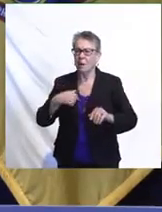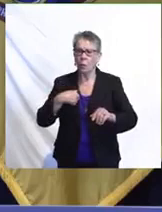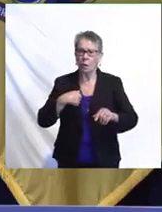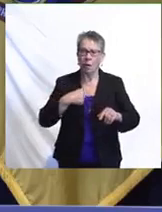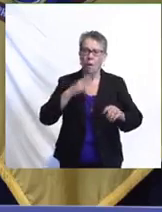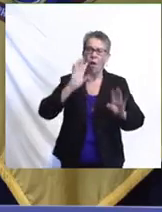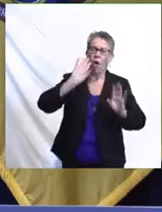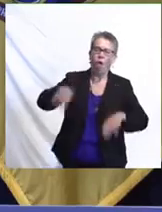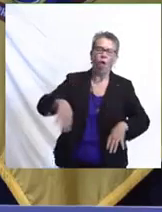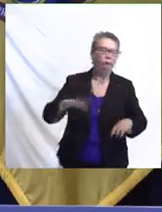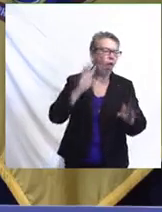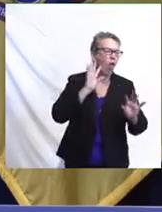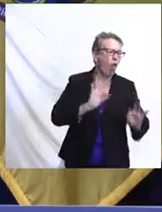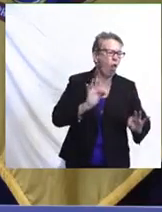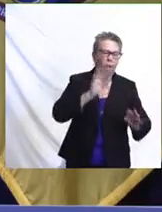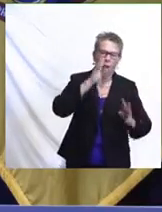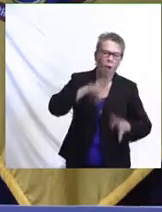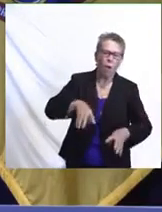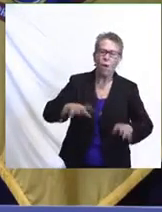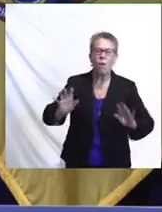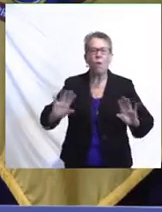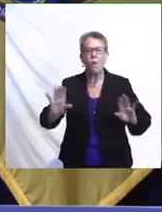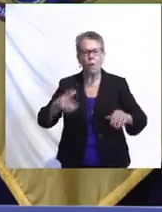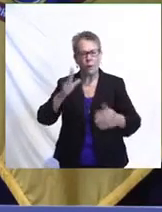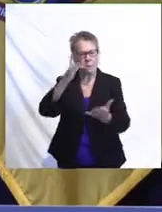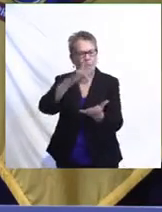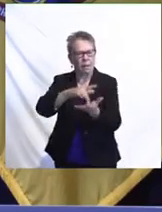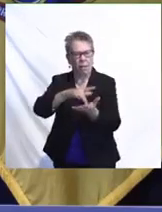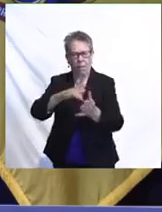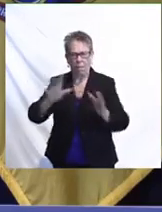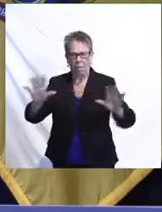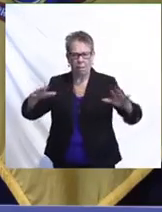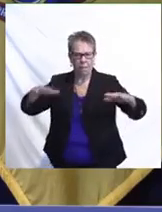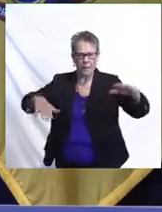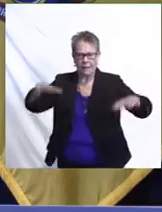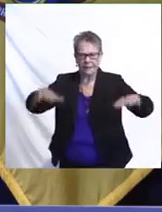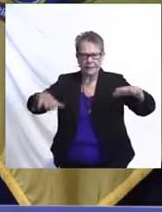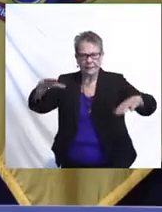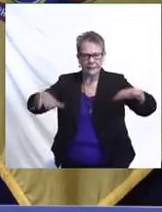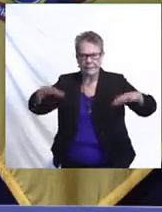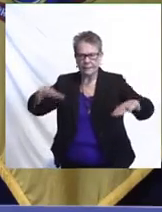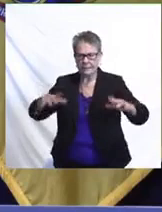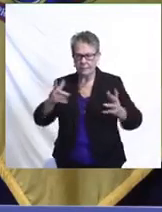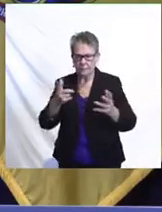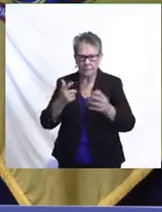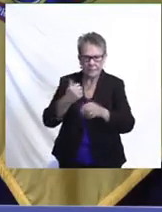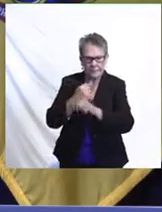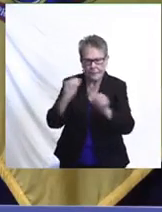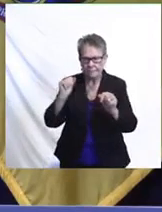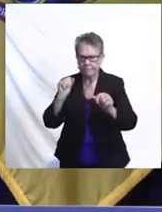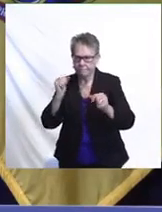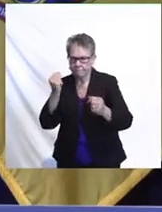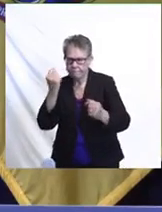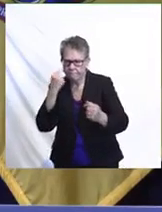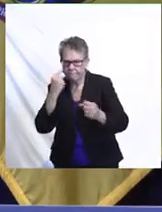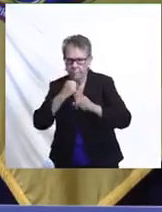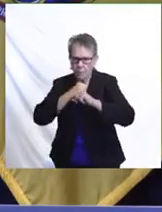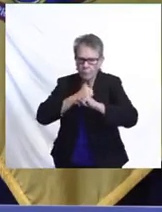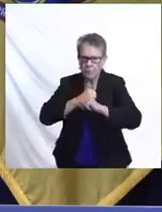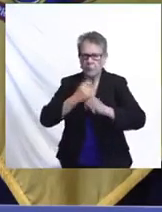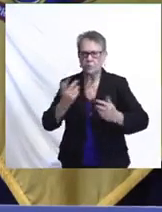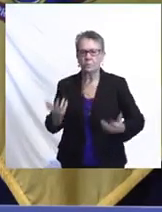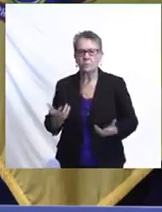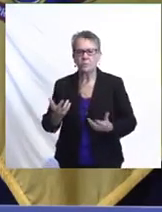Judy reminds us 99.9% of the sequencing in New Jersey is the Delta